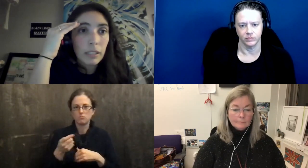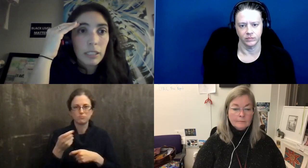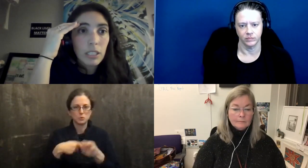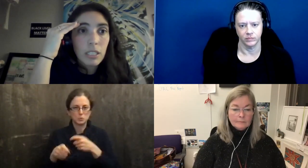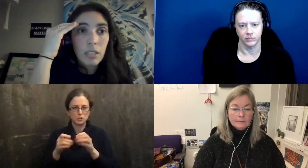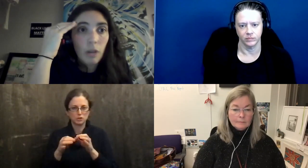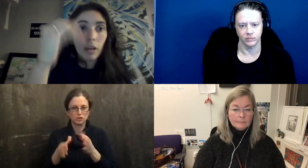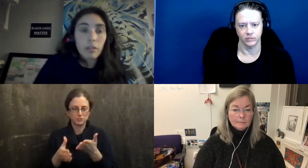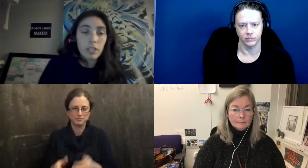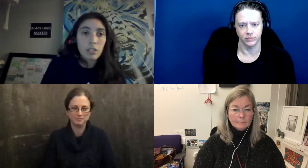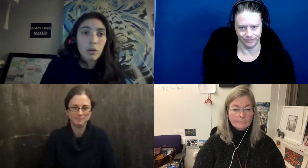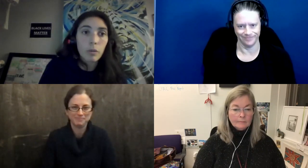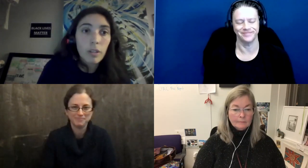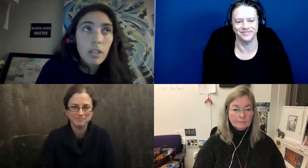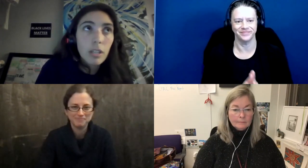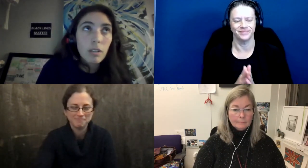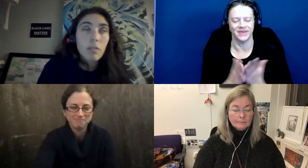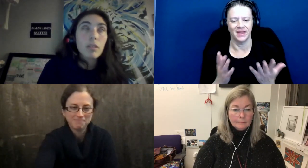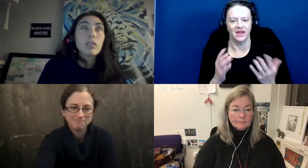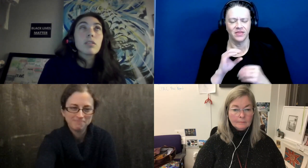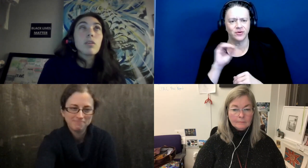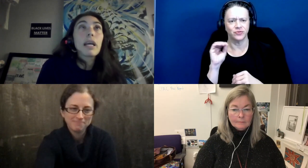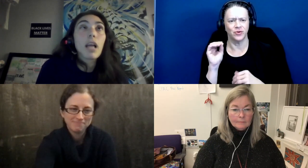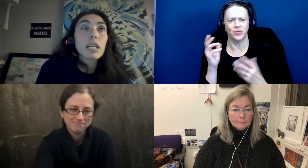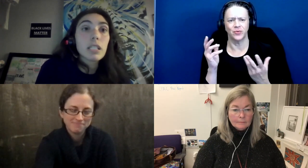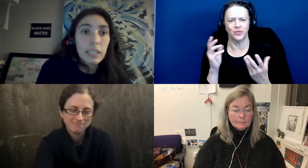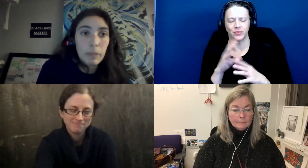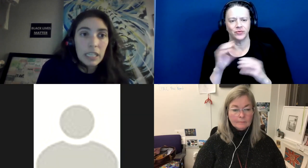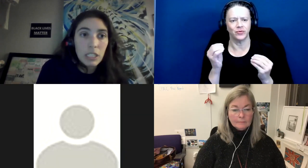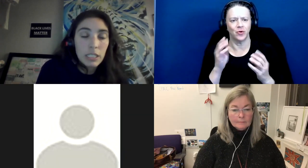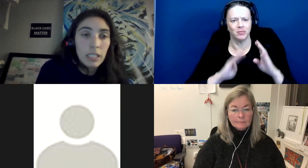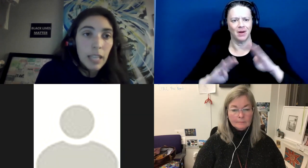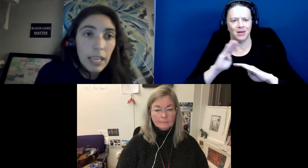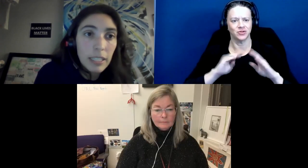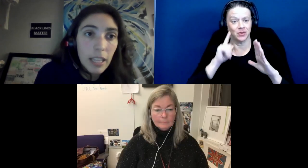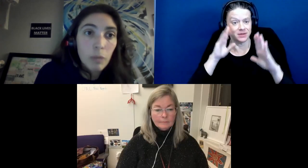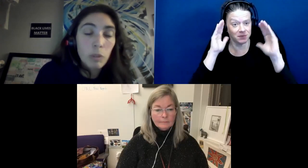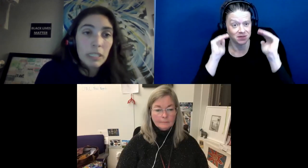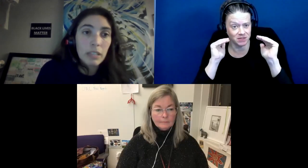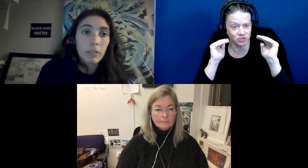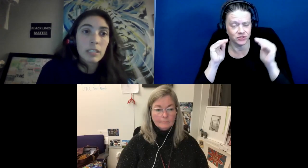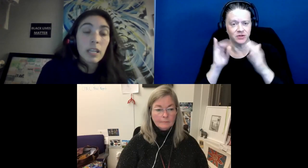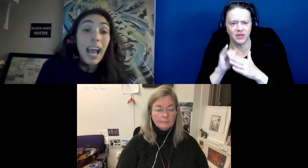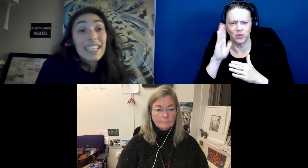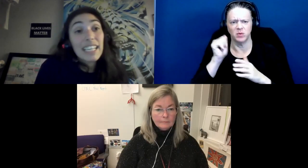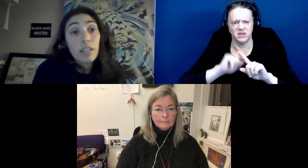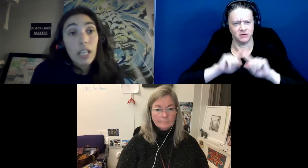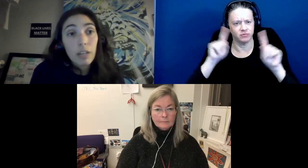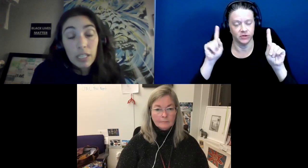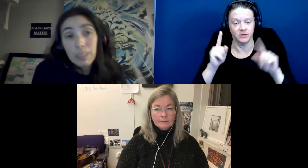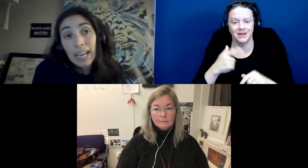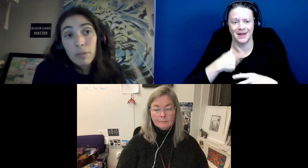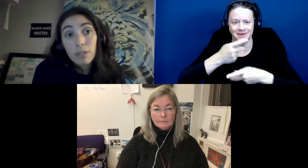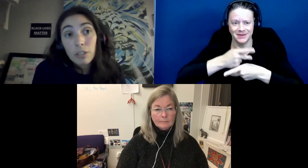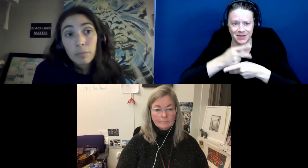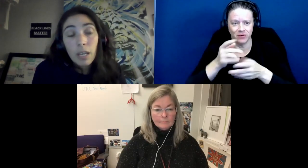medical conditions, no, there's no biological expectation that it would be different. I take care of a lot of